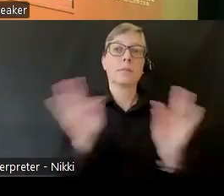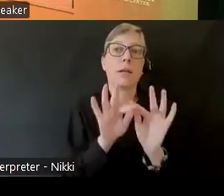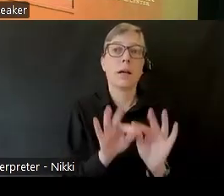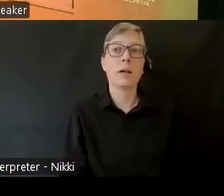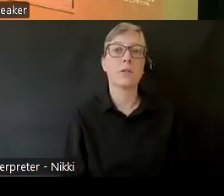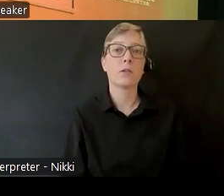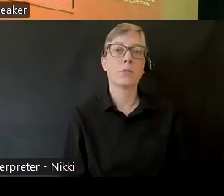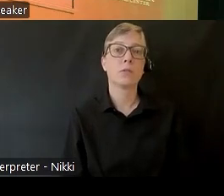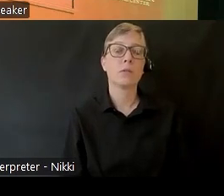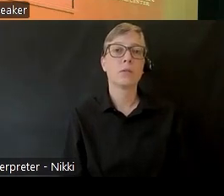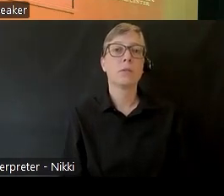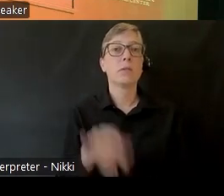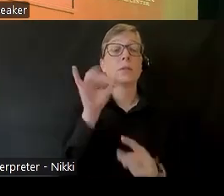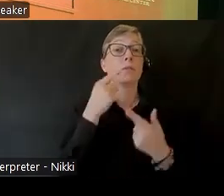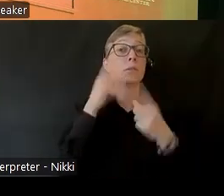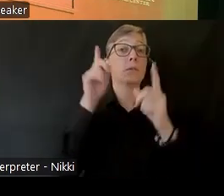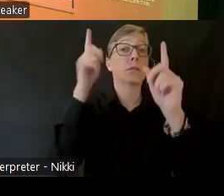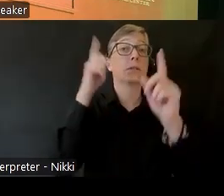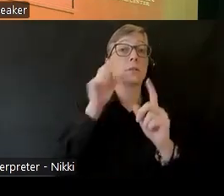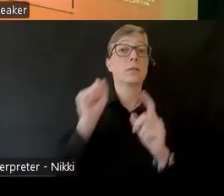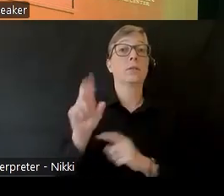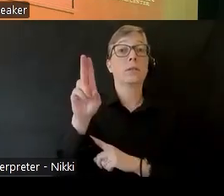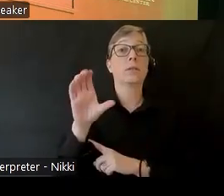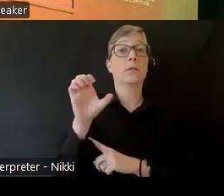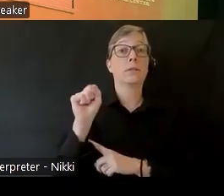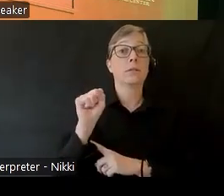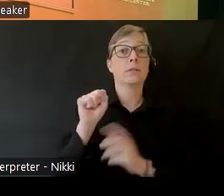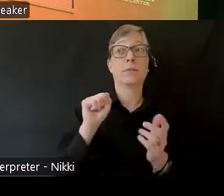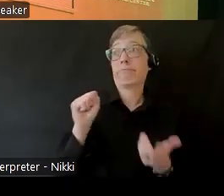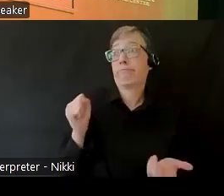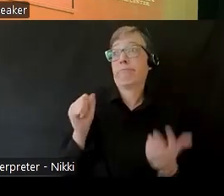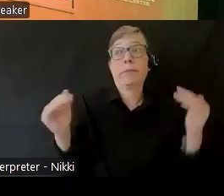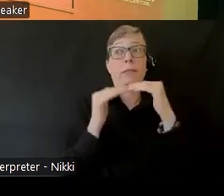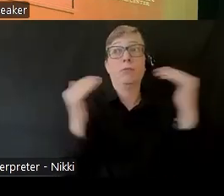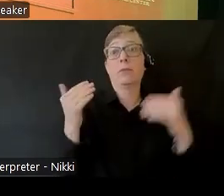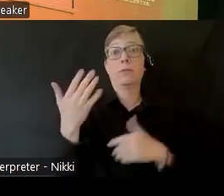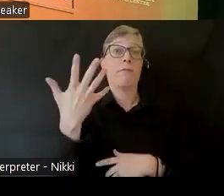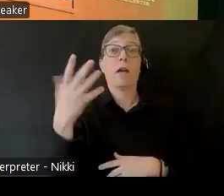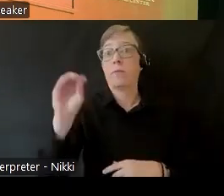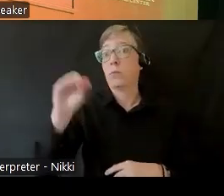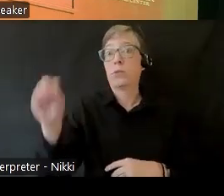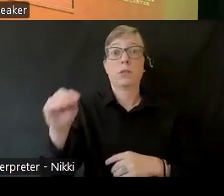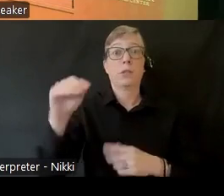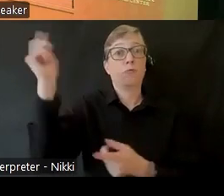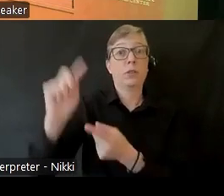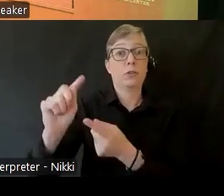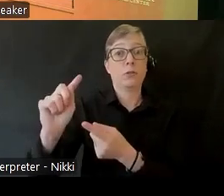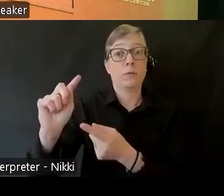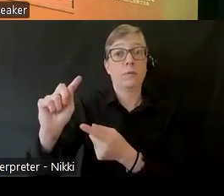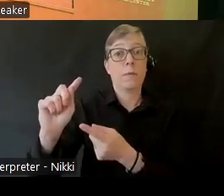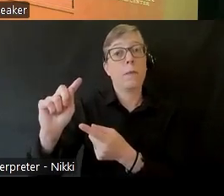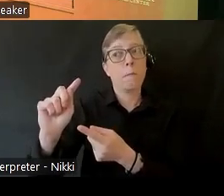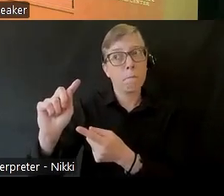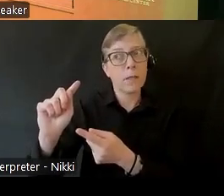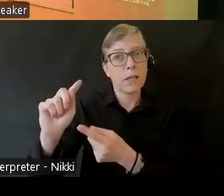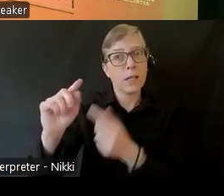you define your success as 25% reduction, well, okay, but then you're lowering the bar a little bit,